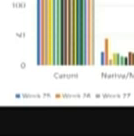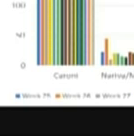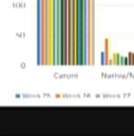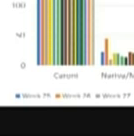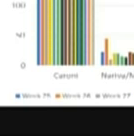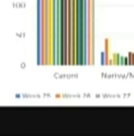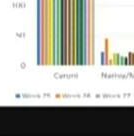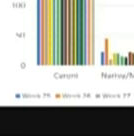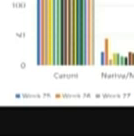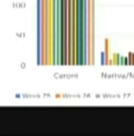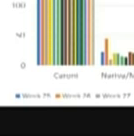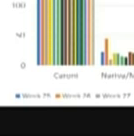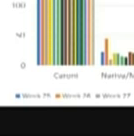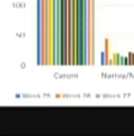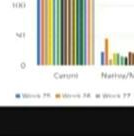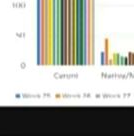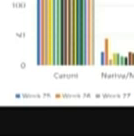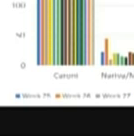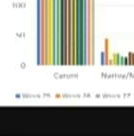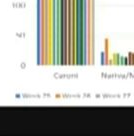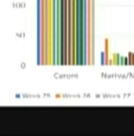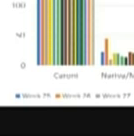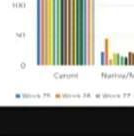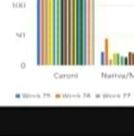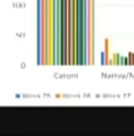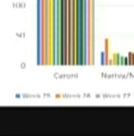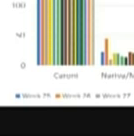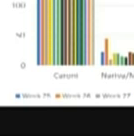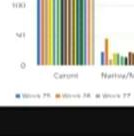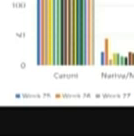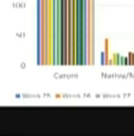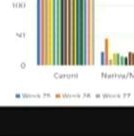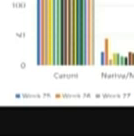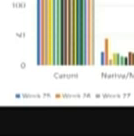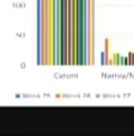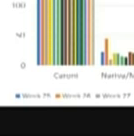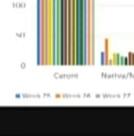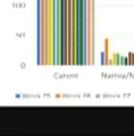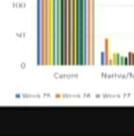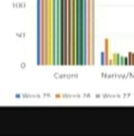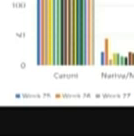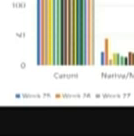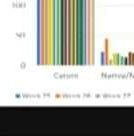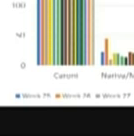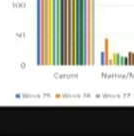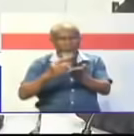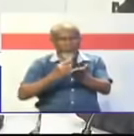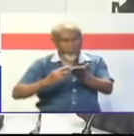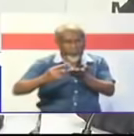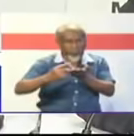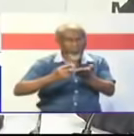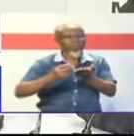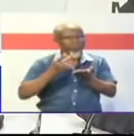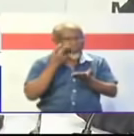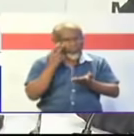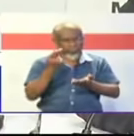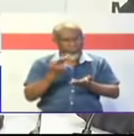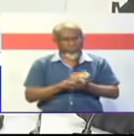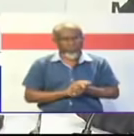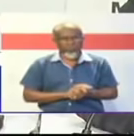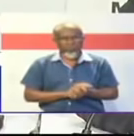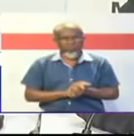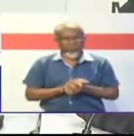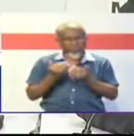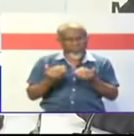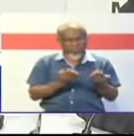one geographic area to the next, but the overall outcome being similar numbers at the end of the week, from 1 week to the next. So with that, I'm going to